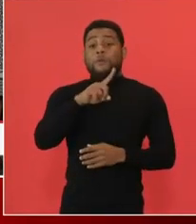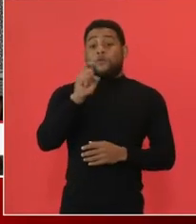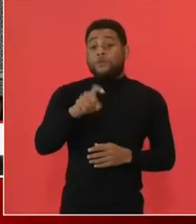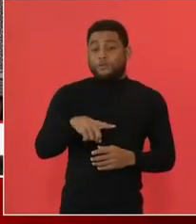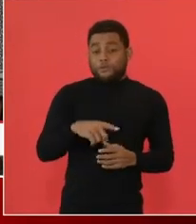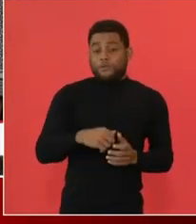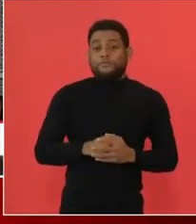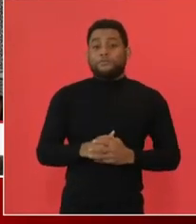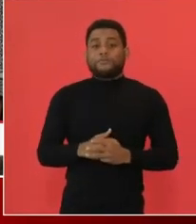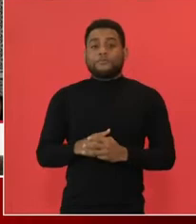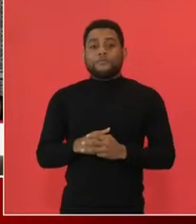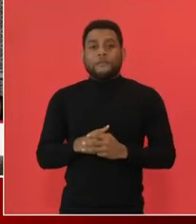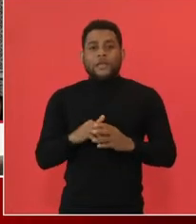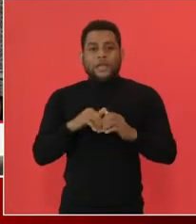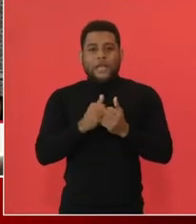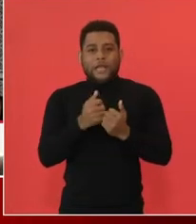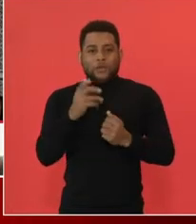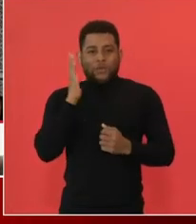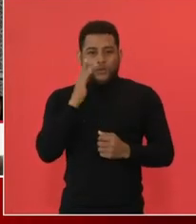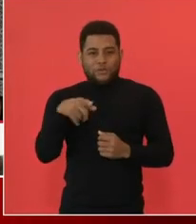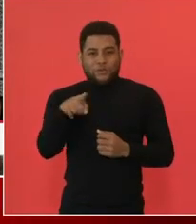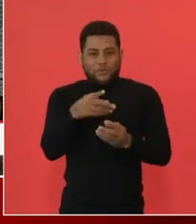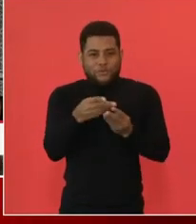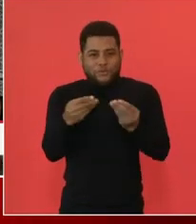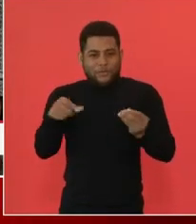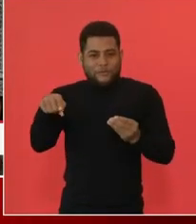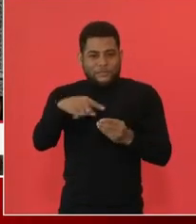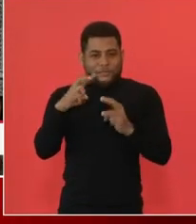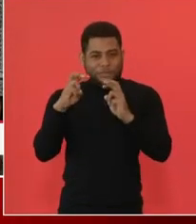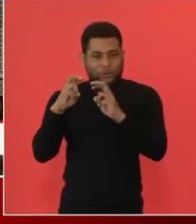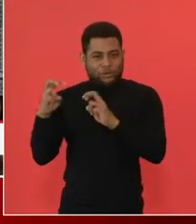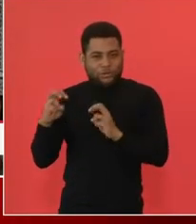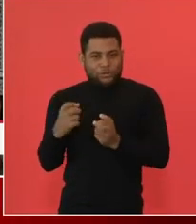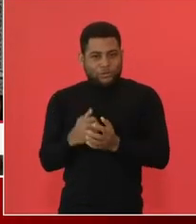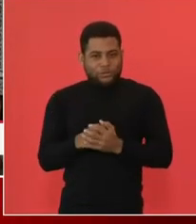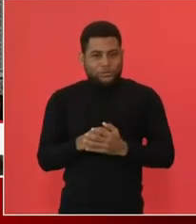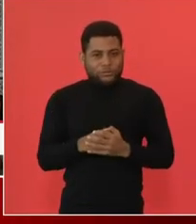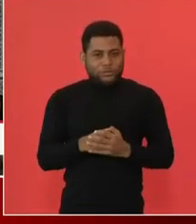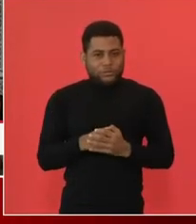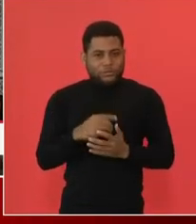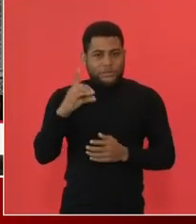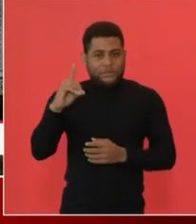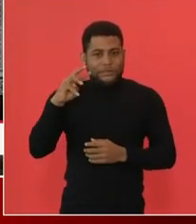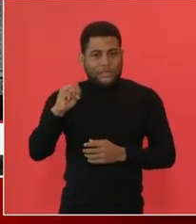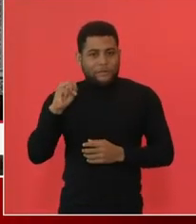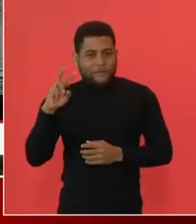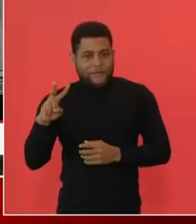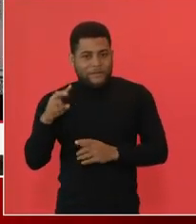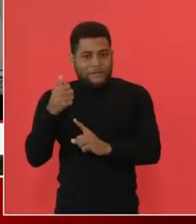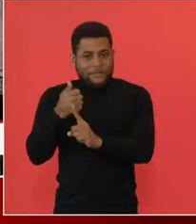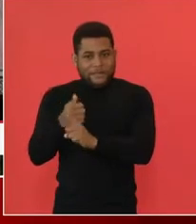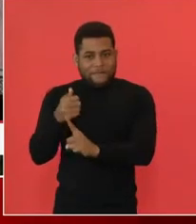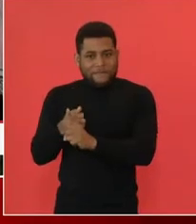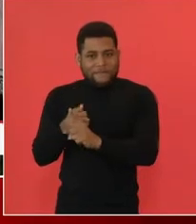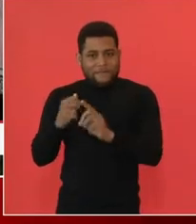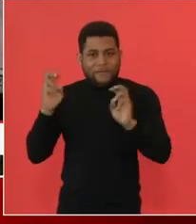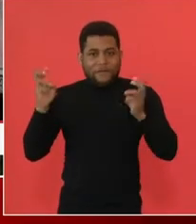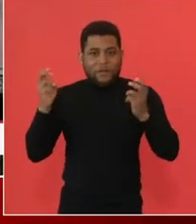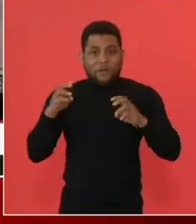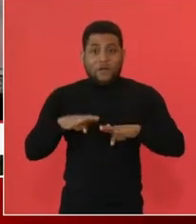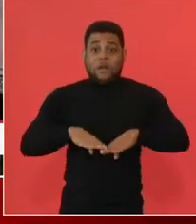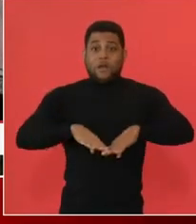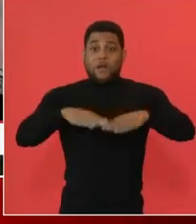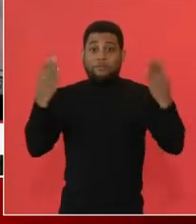how are you going to work this out? Is a DMV, is that open yet on a regular